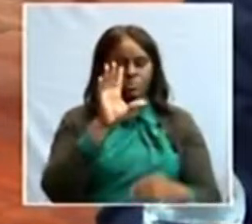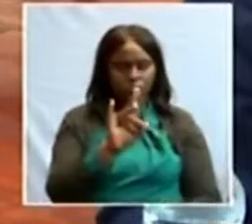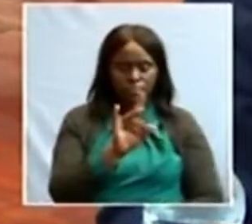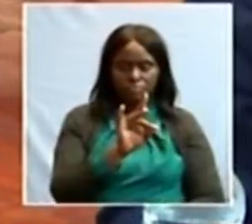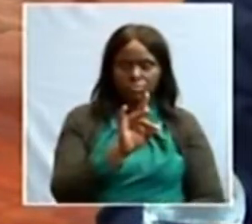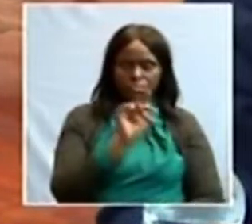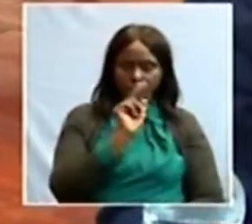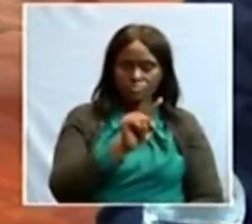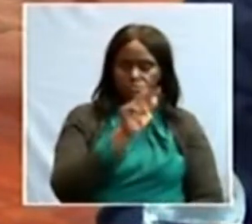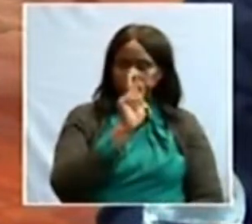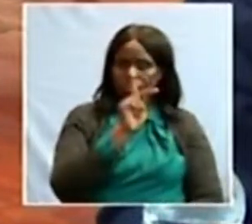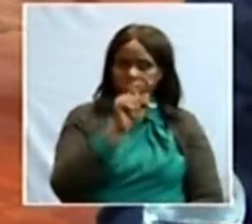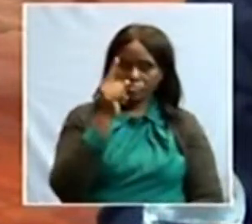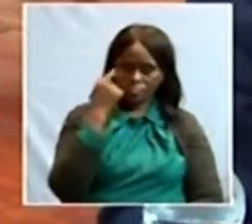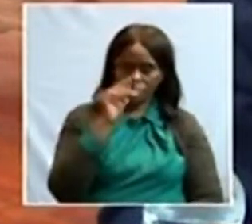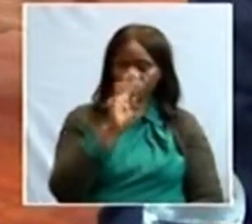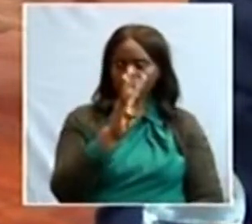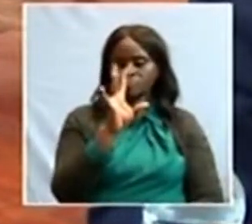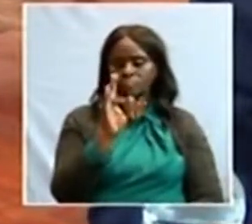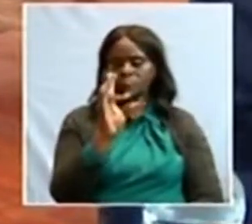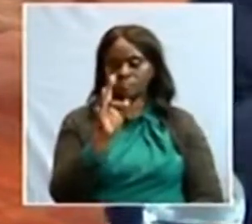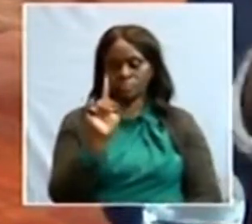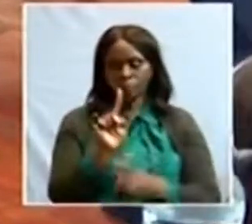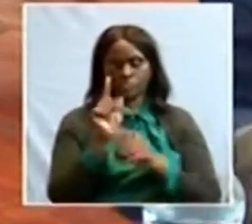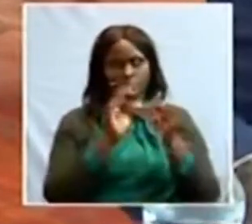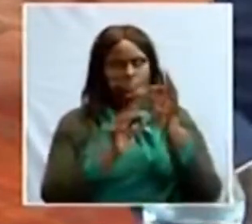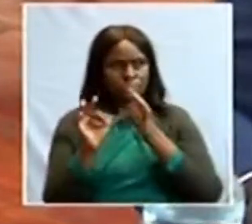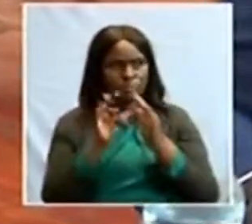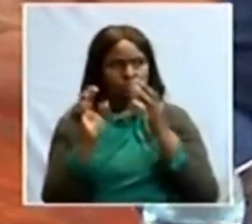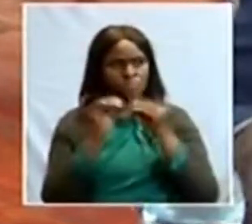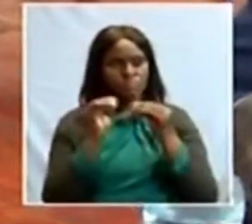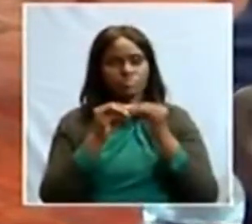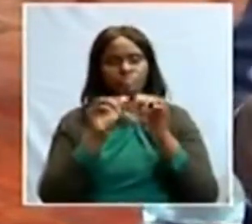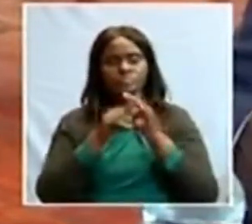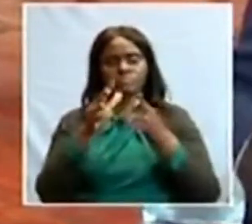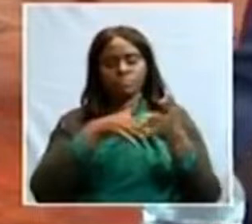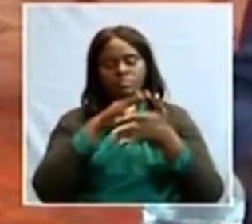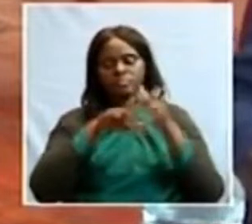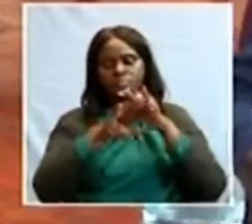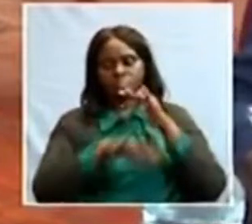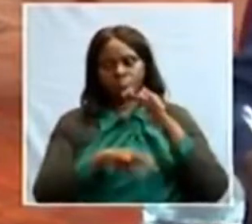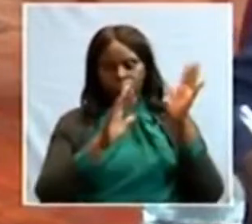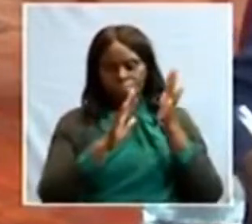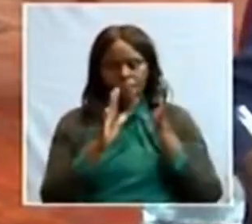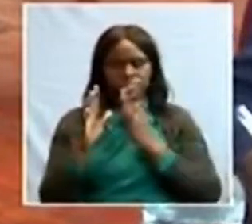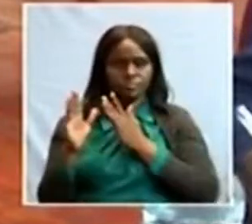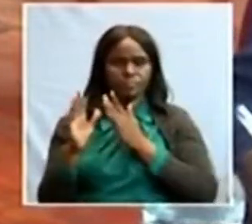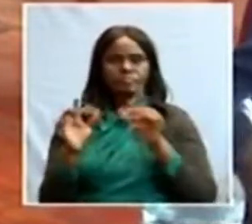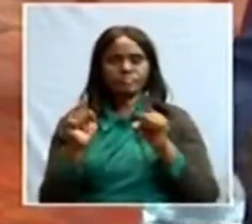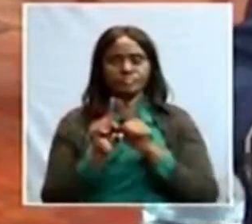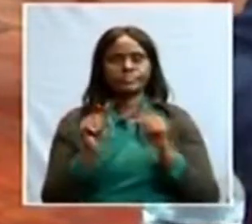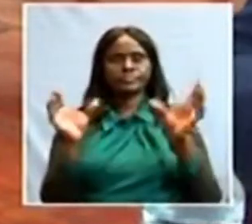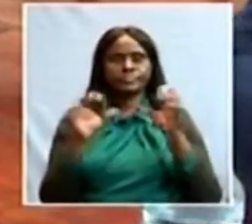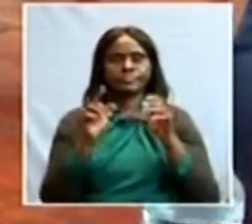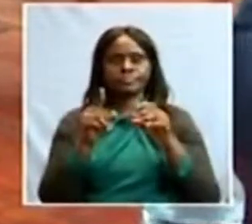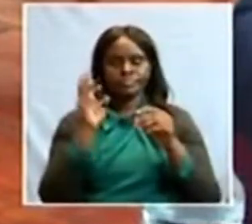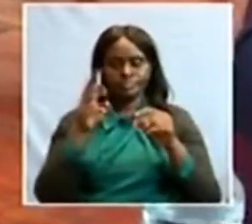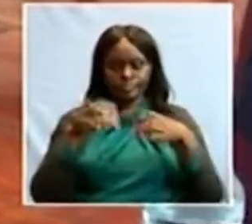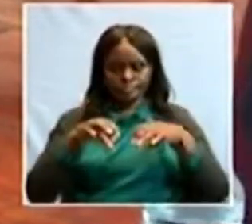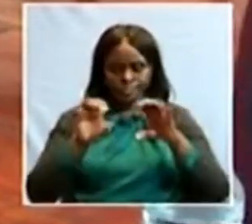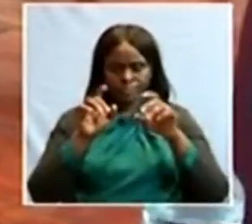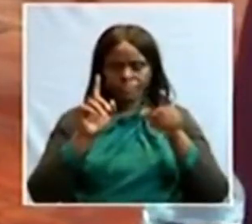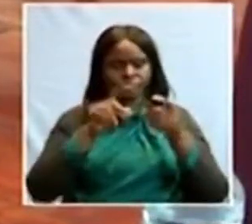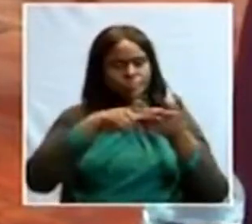262,008 kwacha 47 ngwe as tabulated in the table below. Remedial measure. The Council will